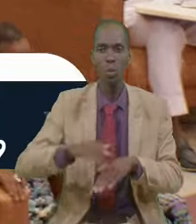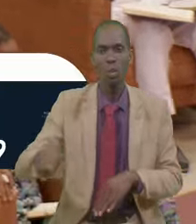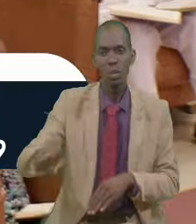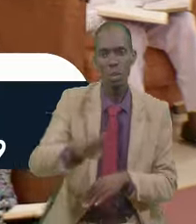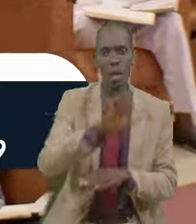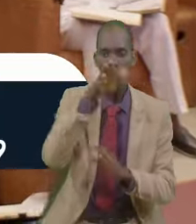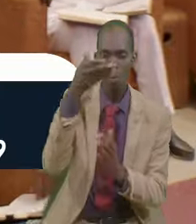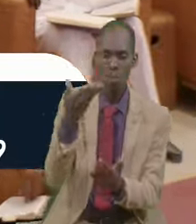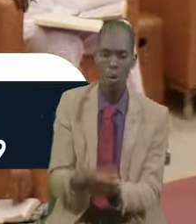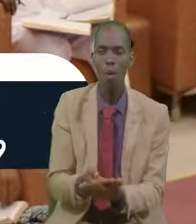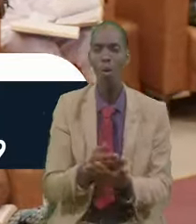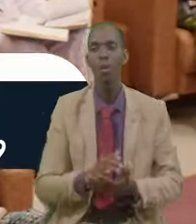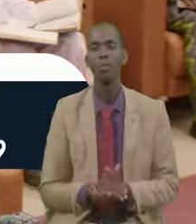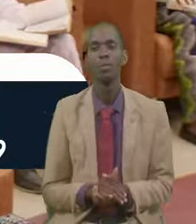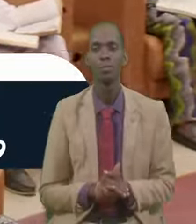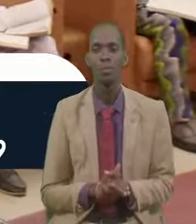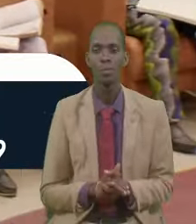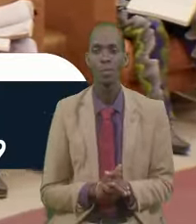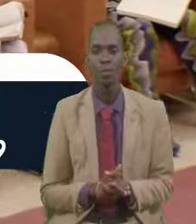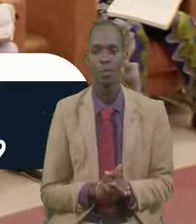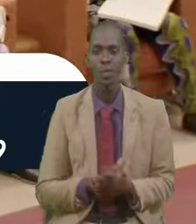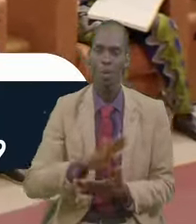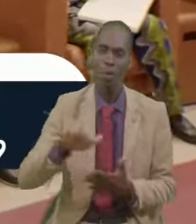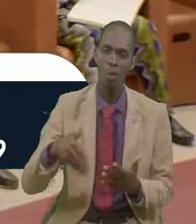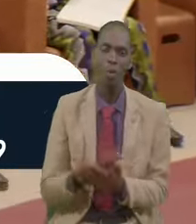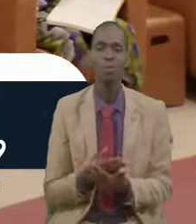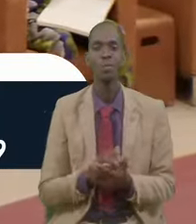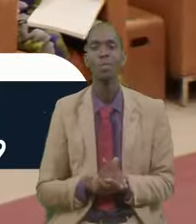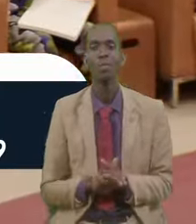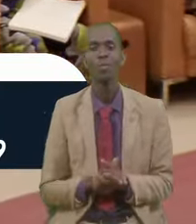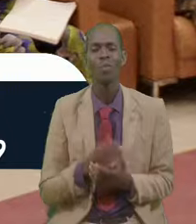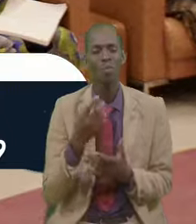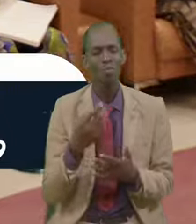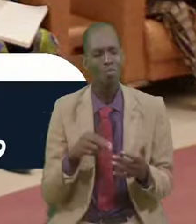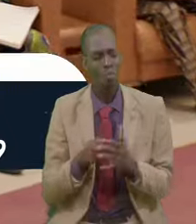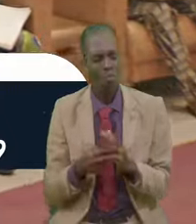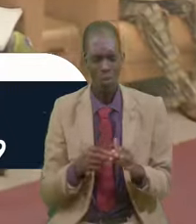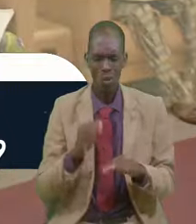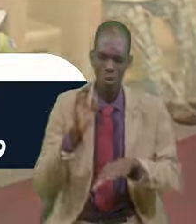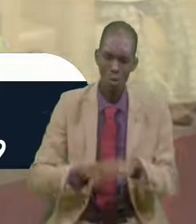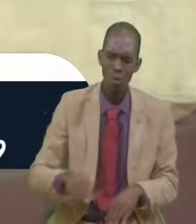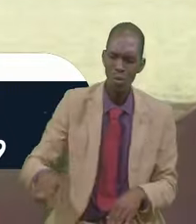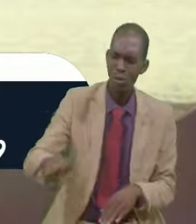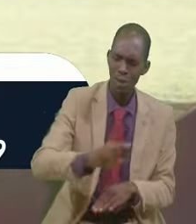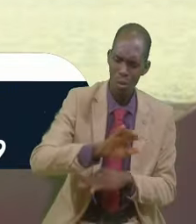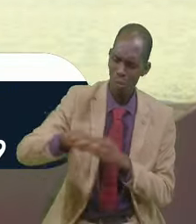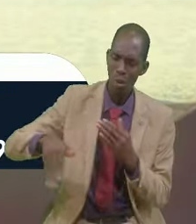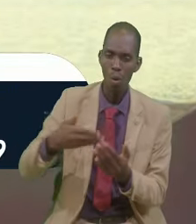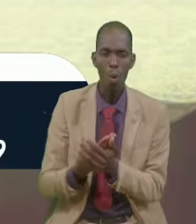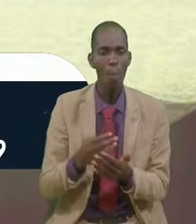And great grace was upon them all. What does that mean? Upon them all. Upon them